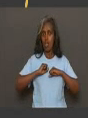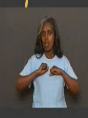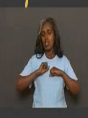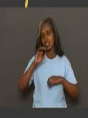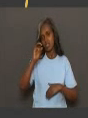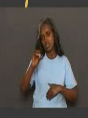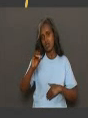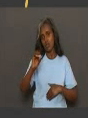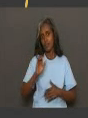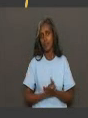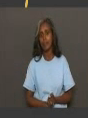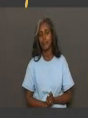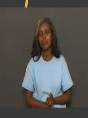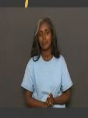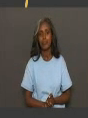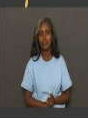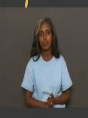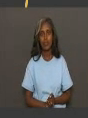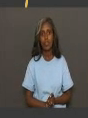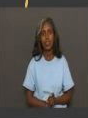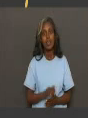row has a 0.